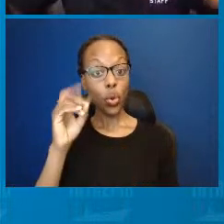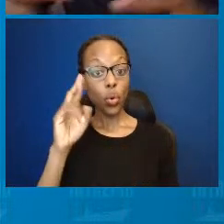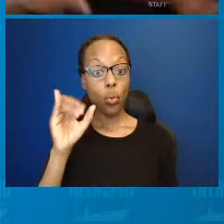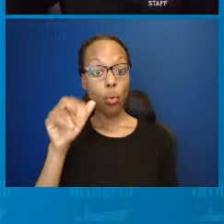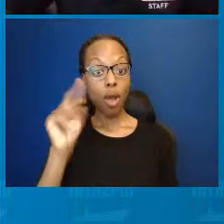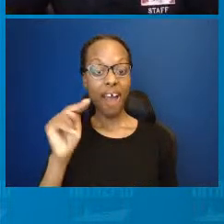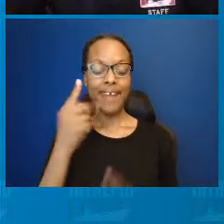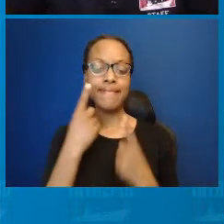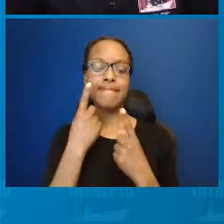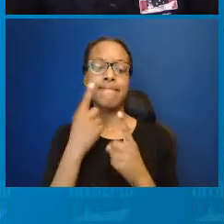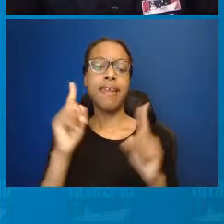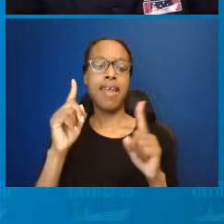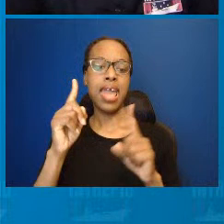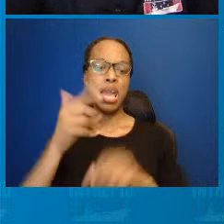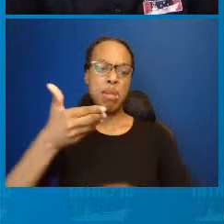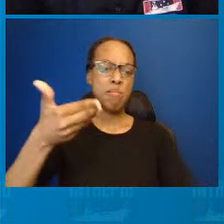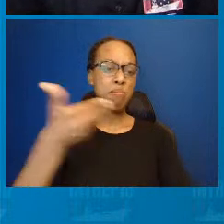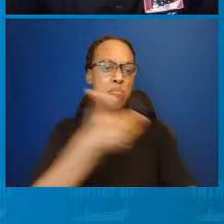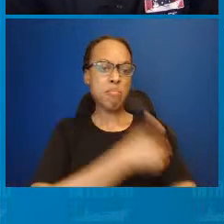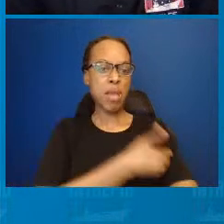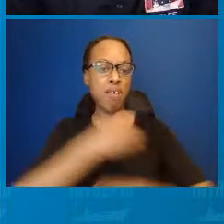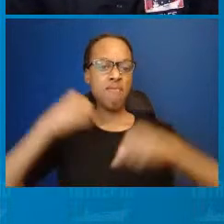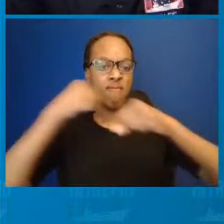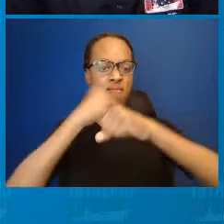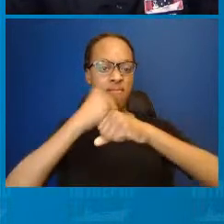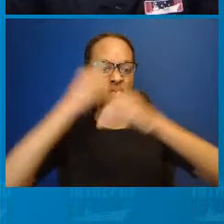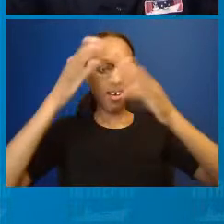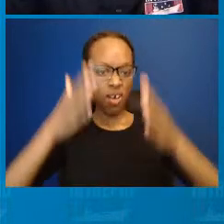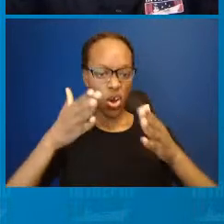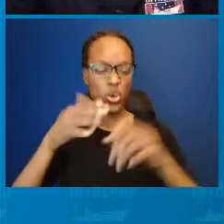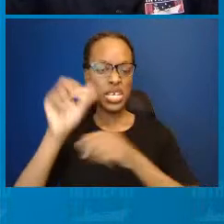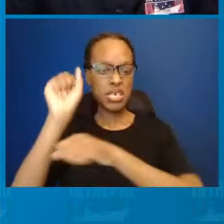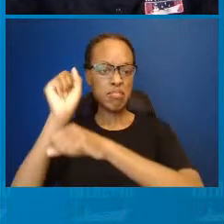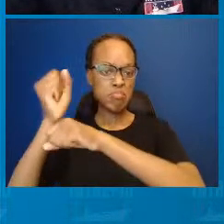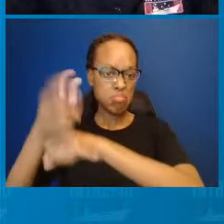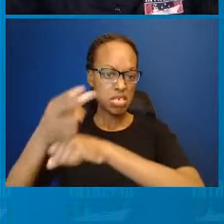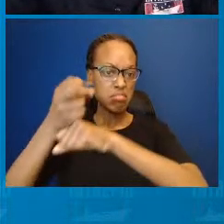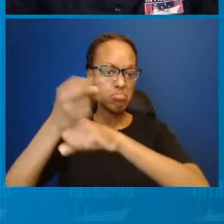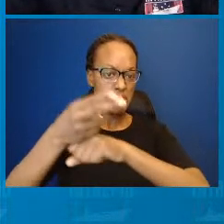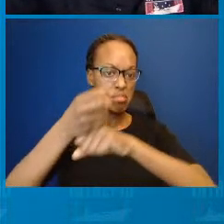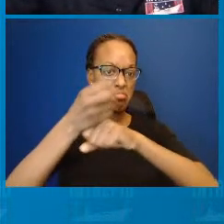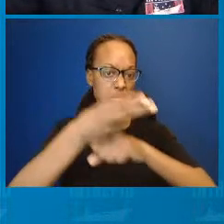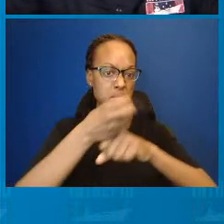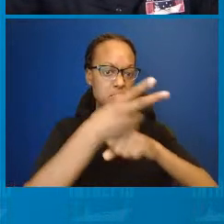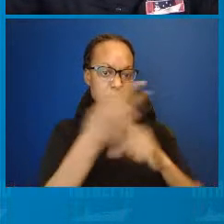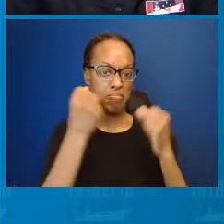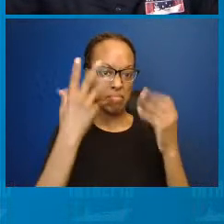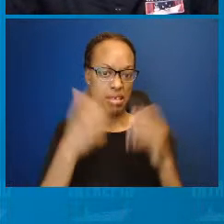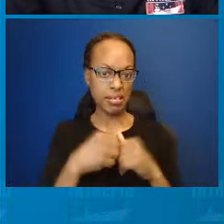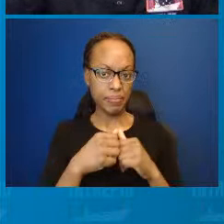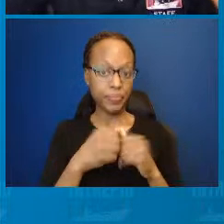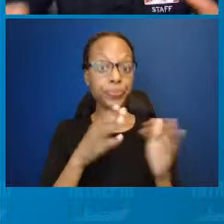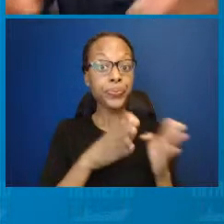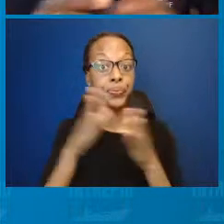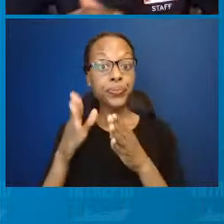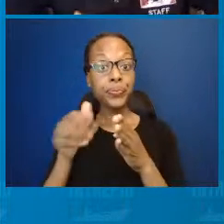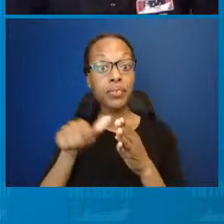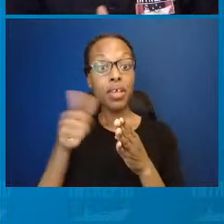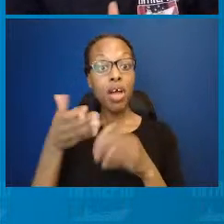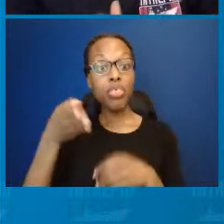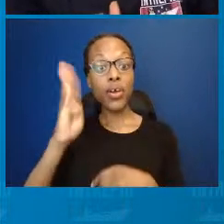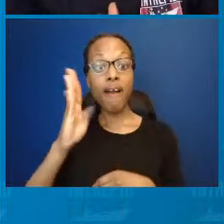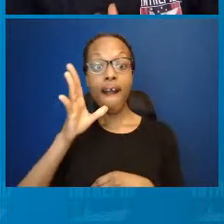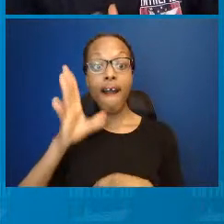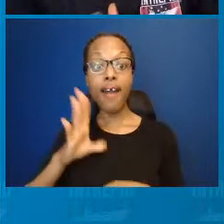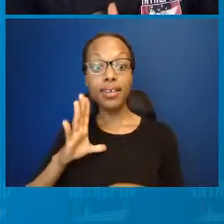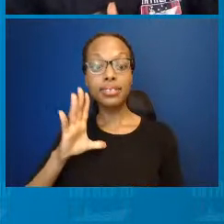defeating Taurus, for defeating so many different things. Now, Artemis was the goddess of the hunt, and she really, really